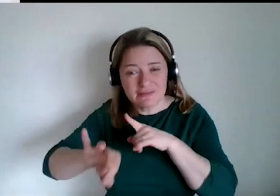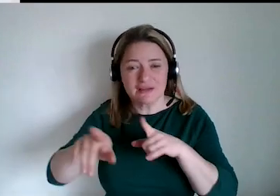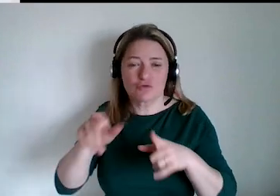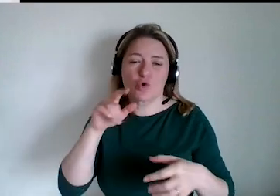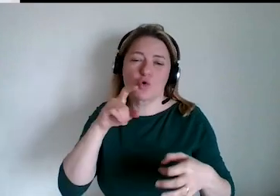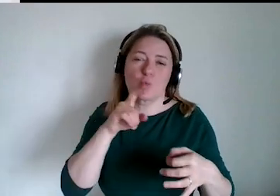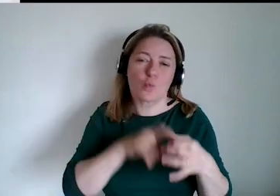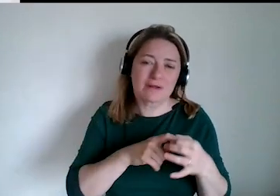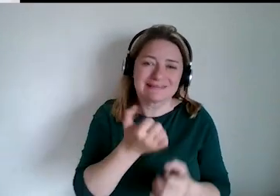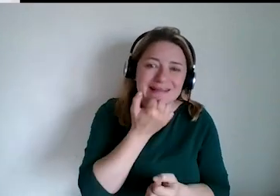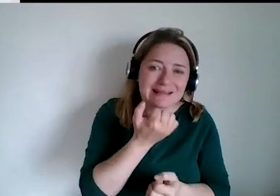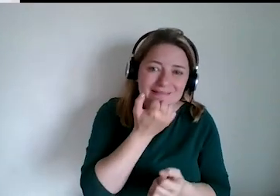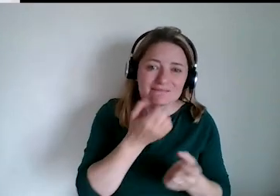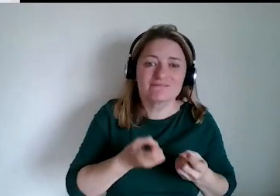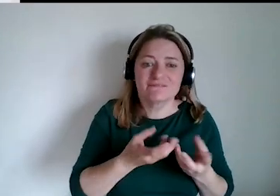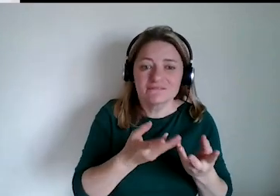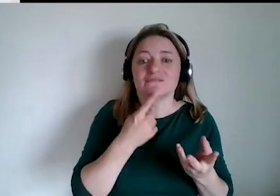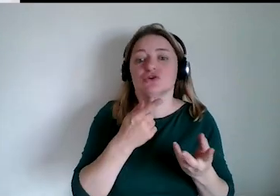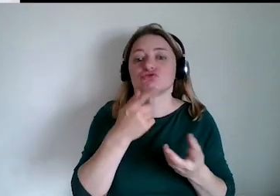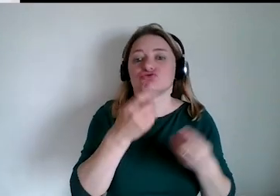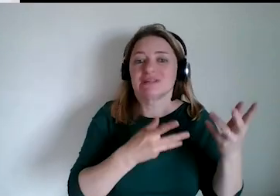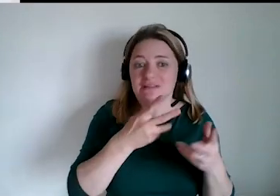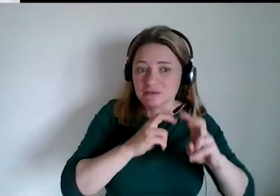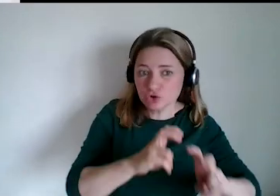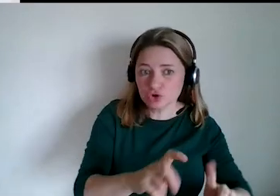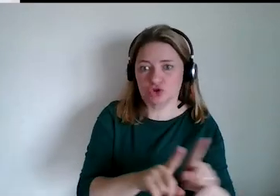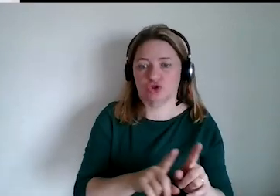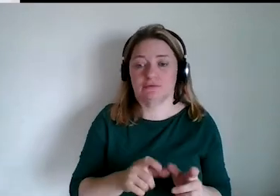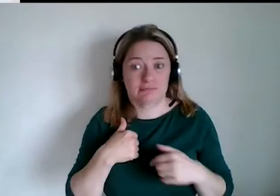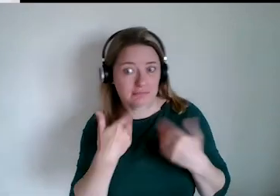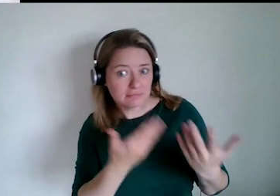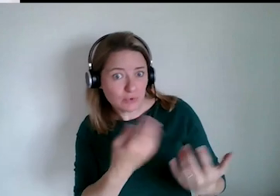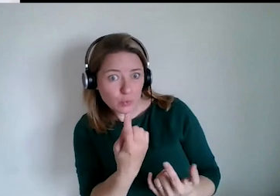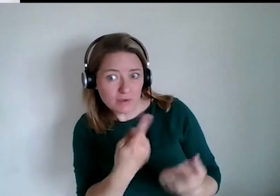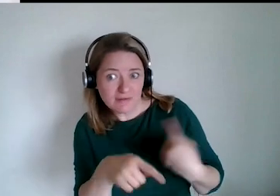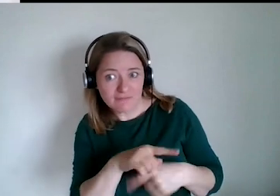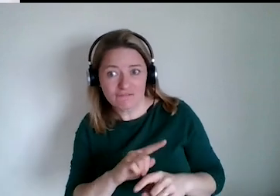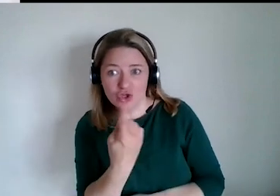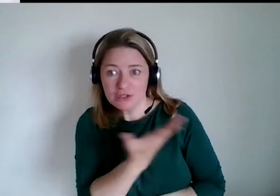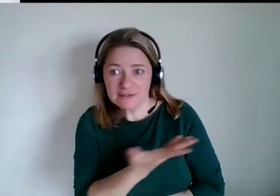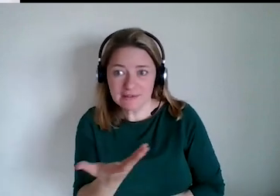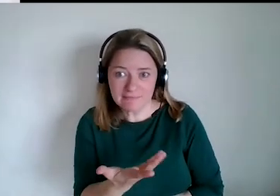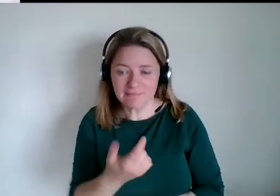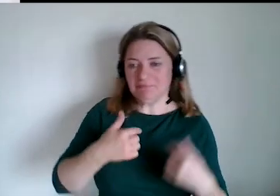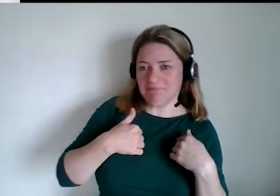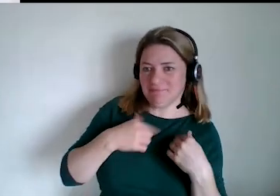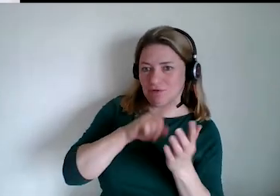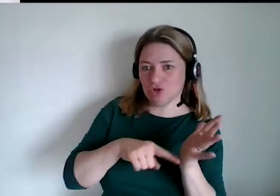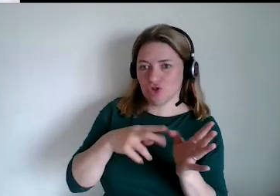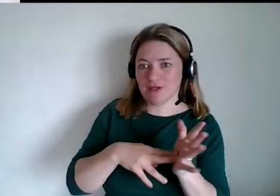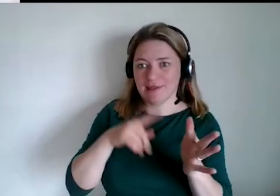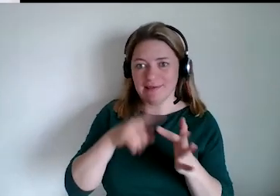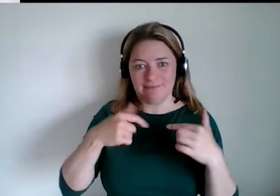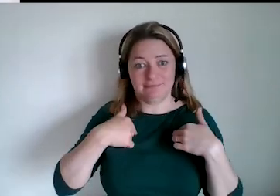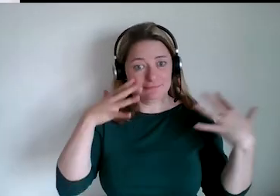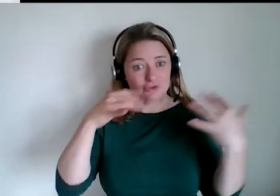well. So I'll hand over to, I don't know who's going first. Is it you, Jen? Hello. I'm just checking that